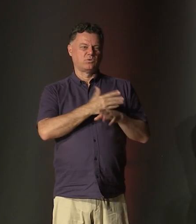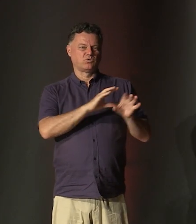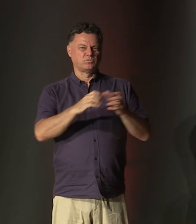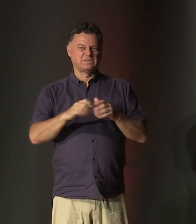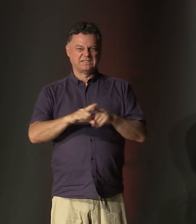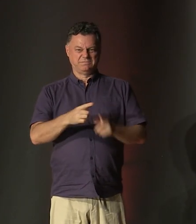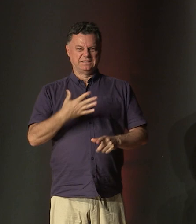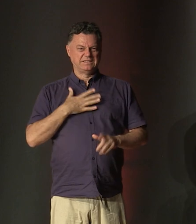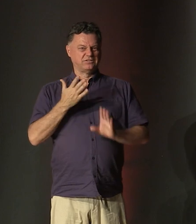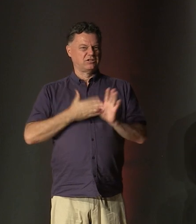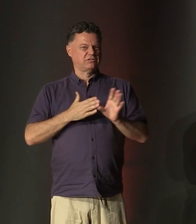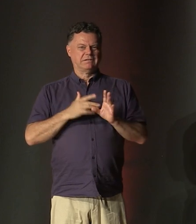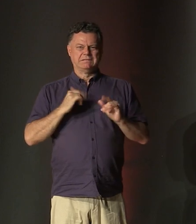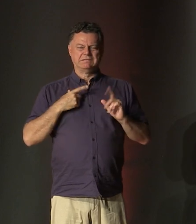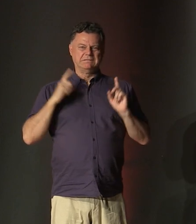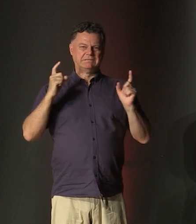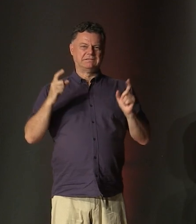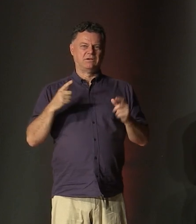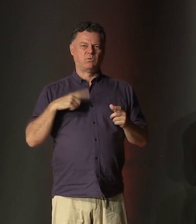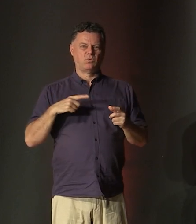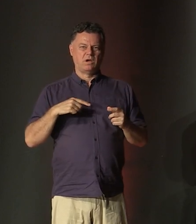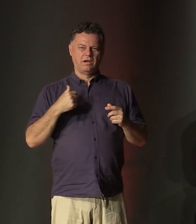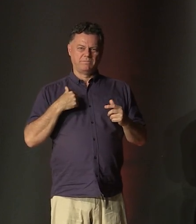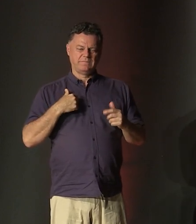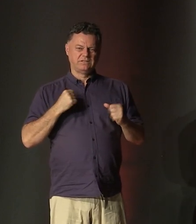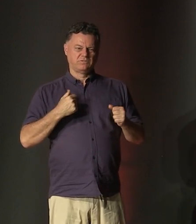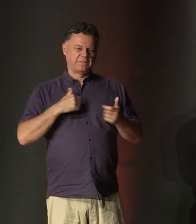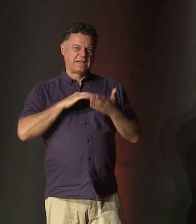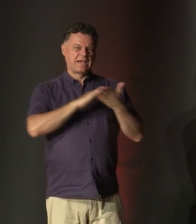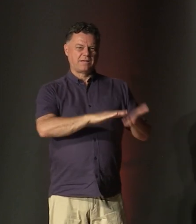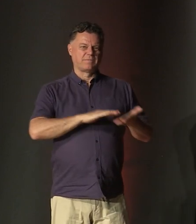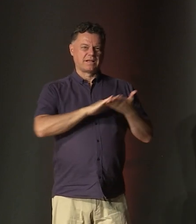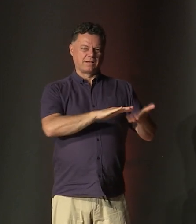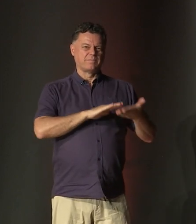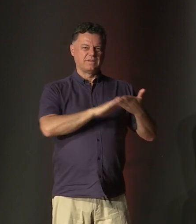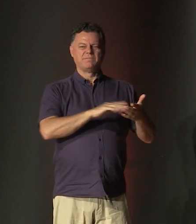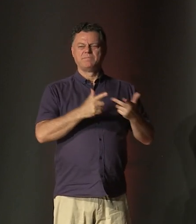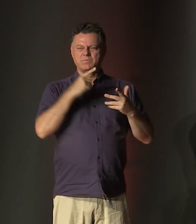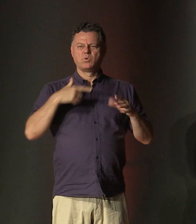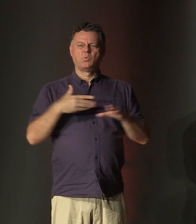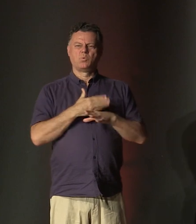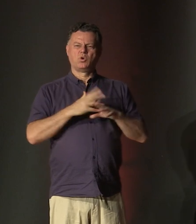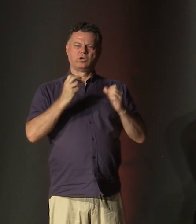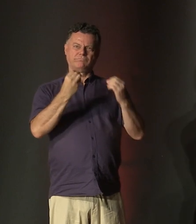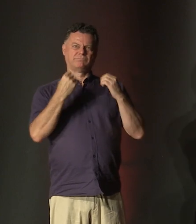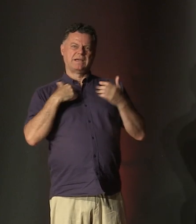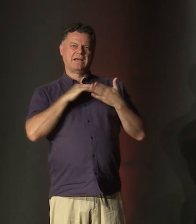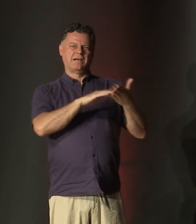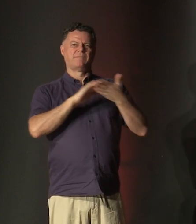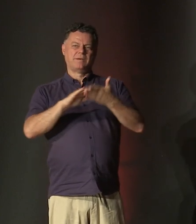be compassionate towards Freya, but refusing kindness,